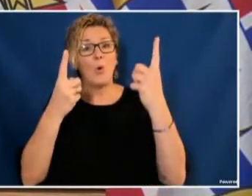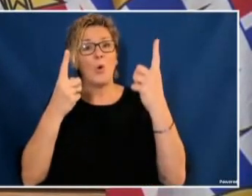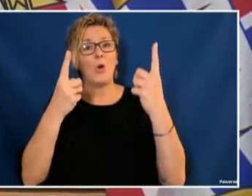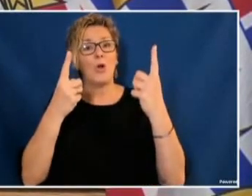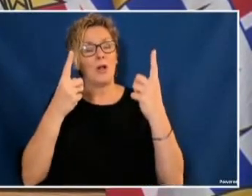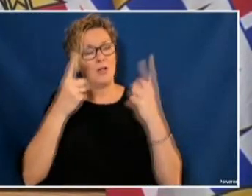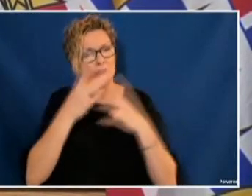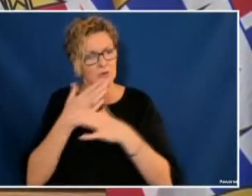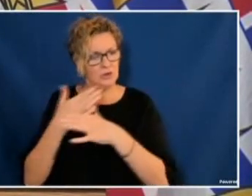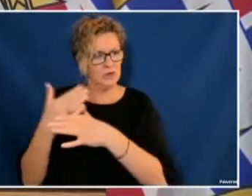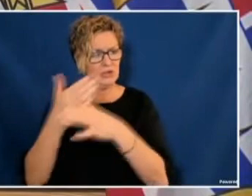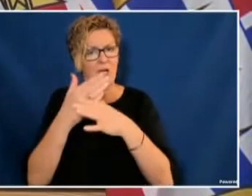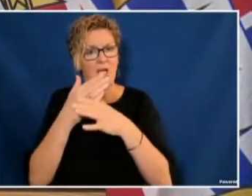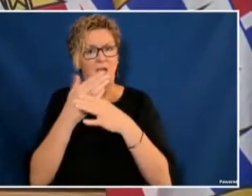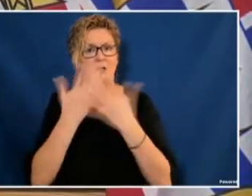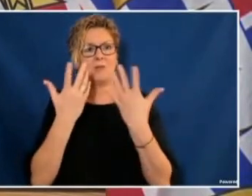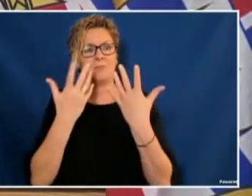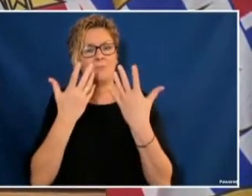Thank you.